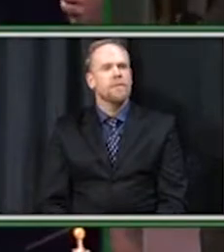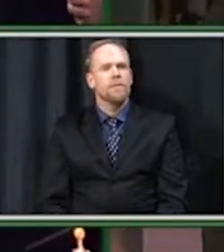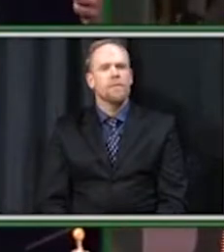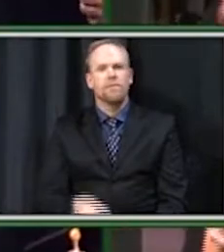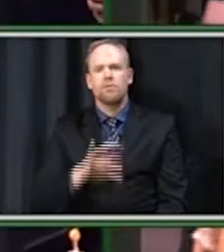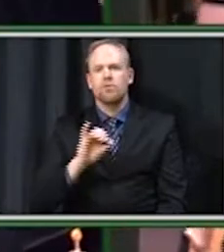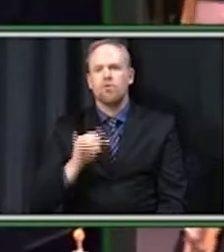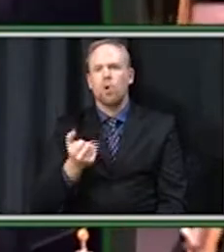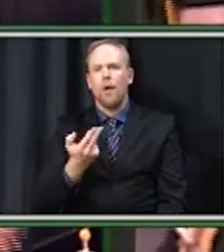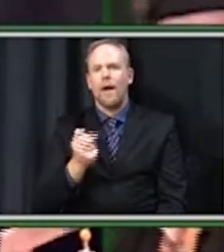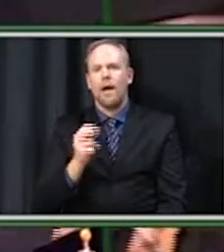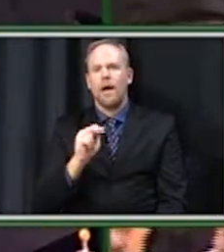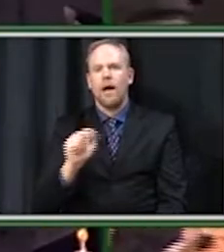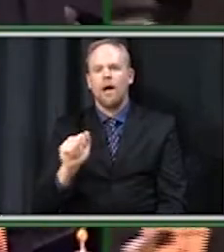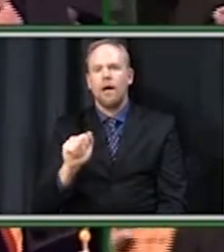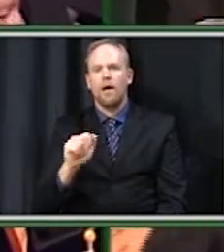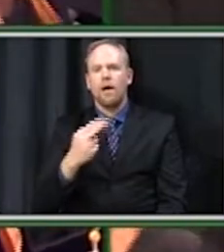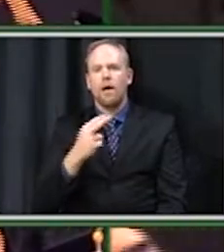Joanna Hoover.